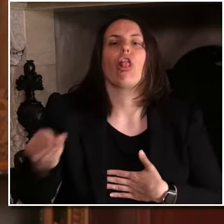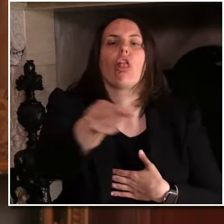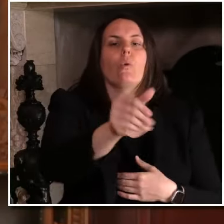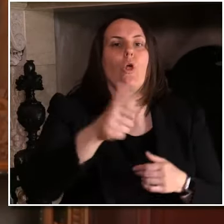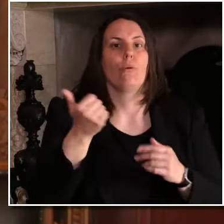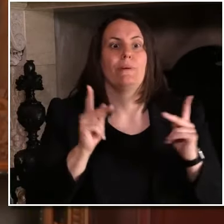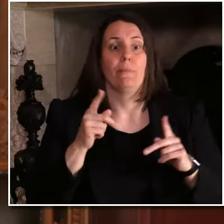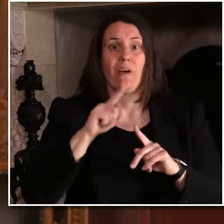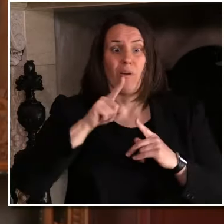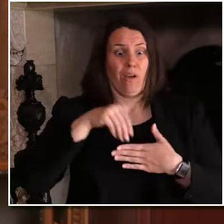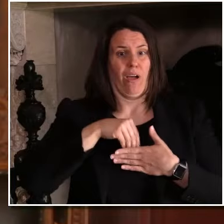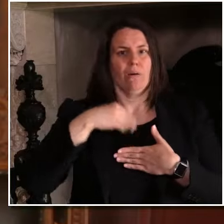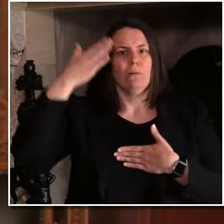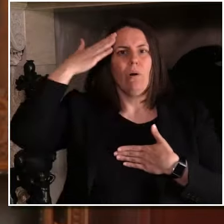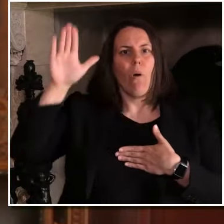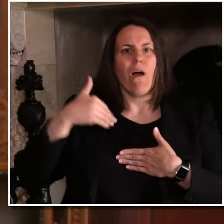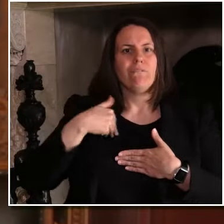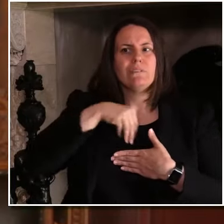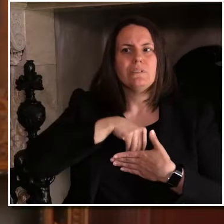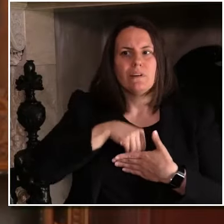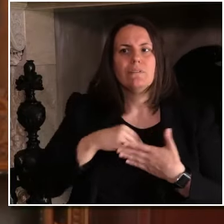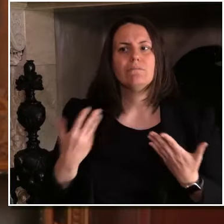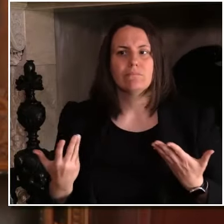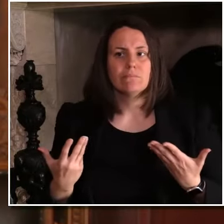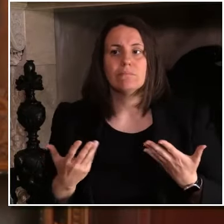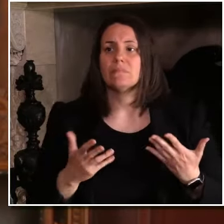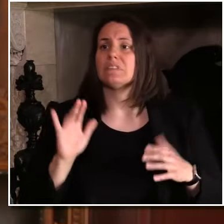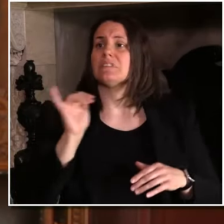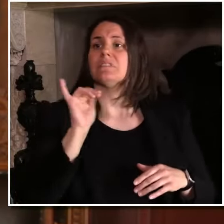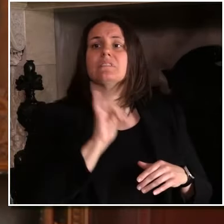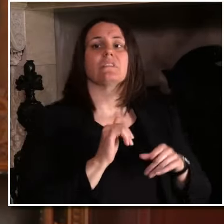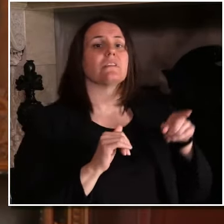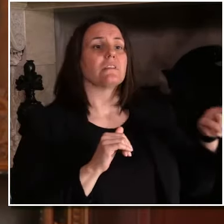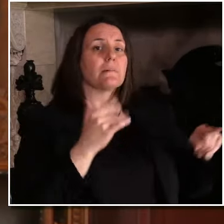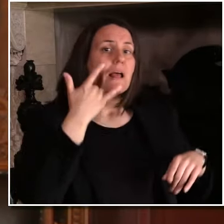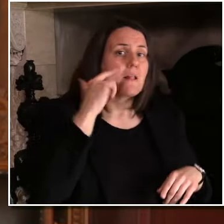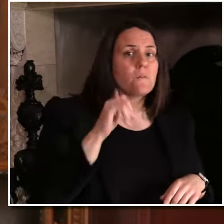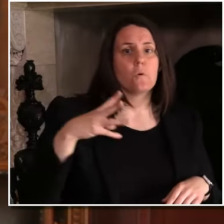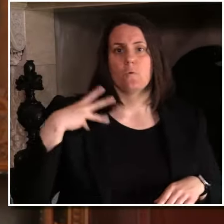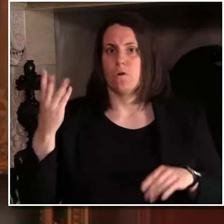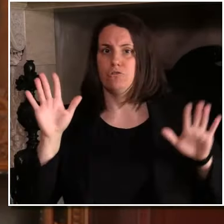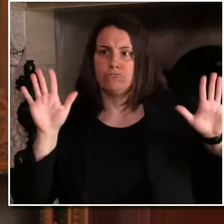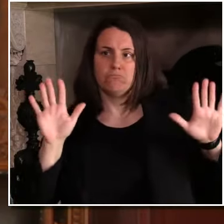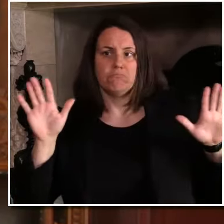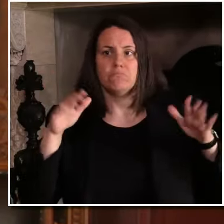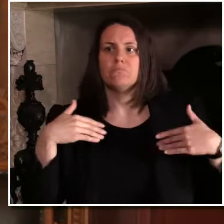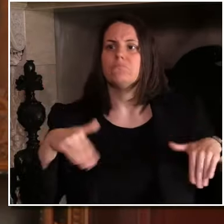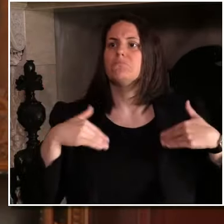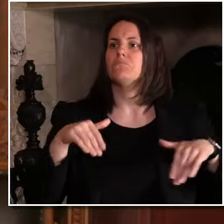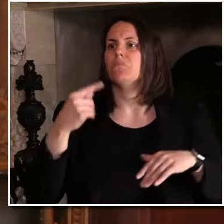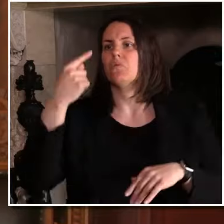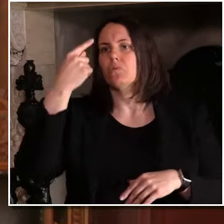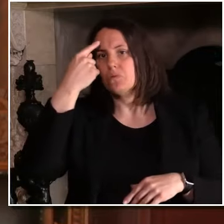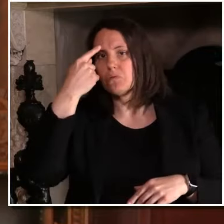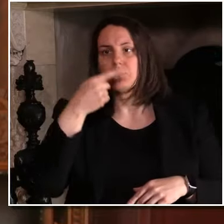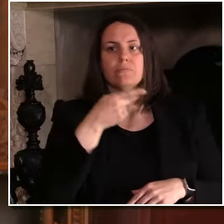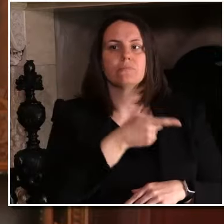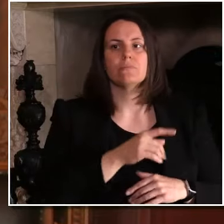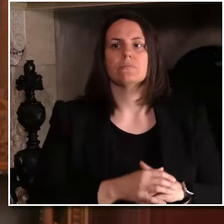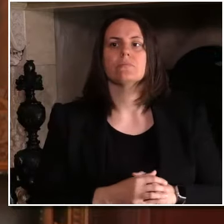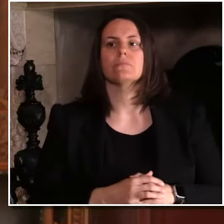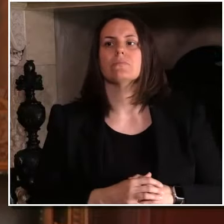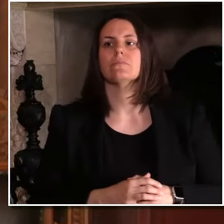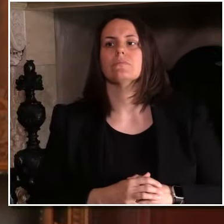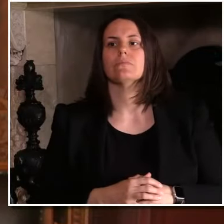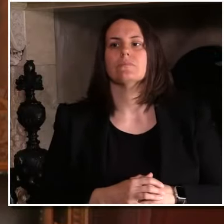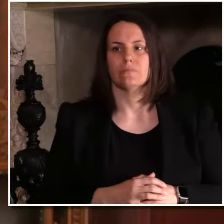we identified the first case through testing likely occurred after there had already been disease transmission in the community. And they